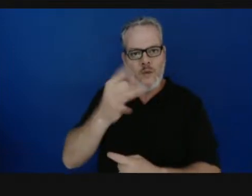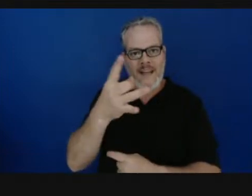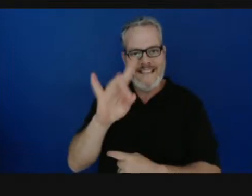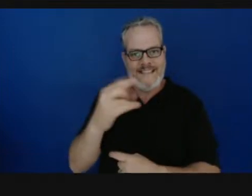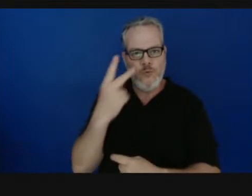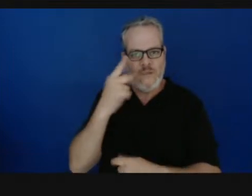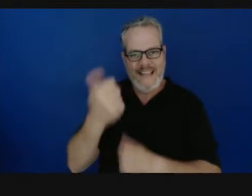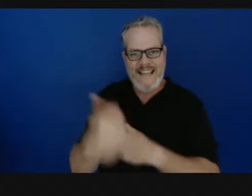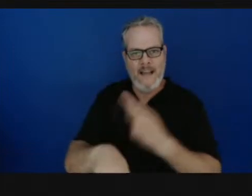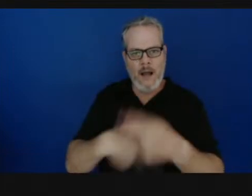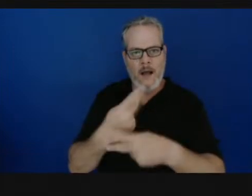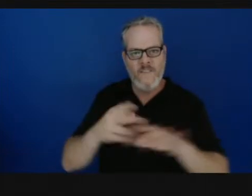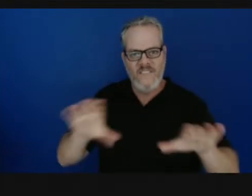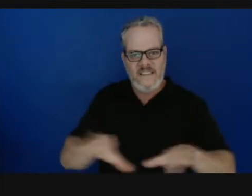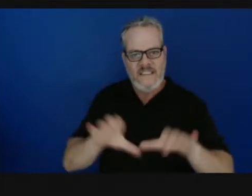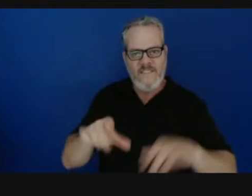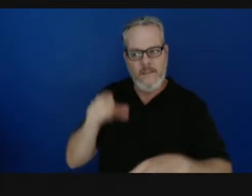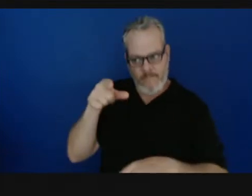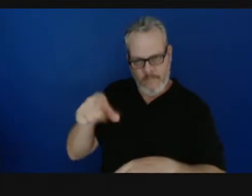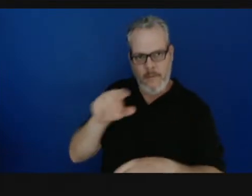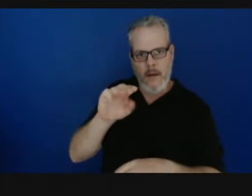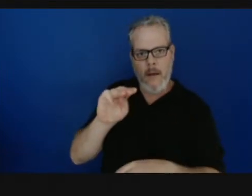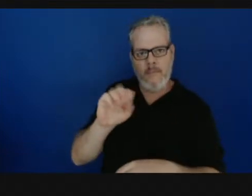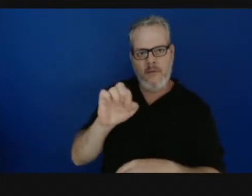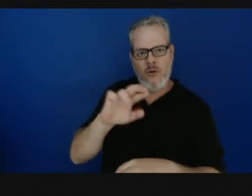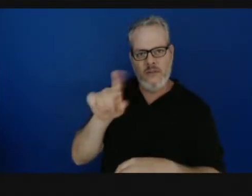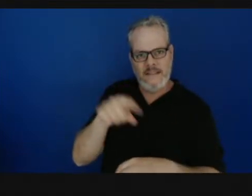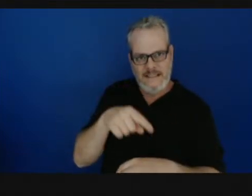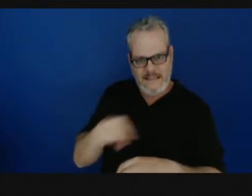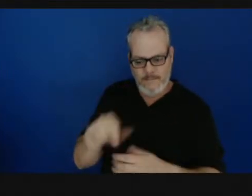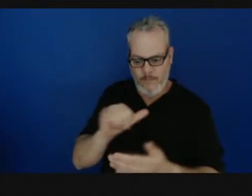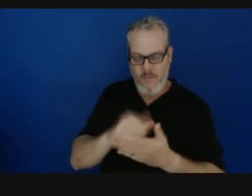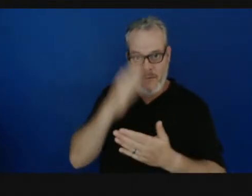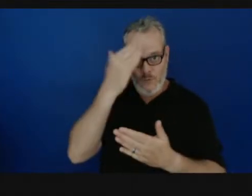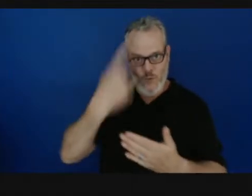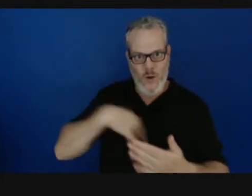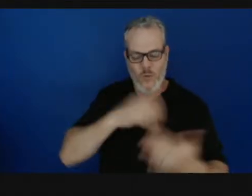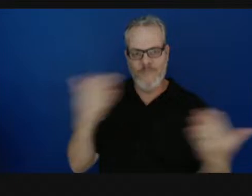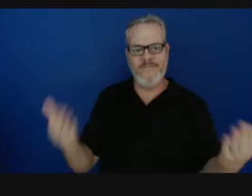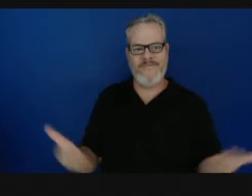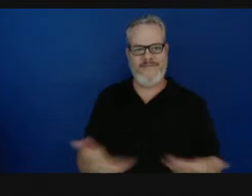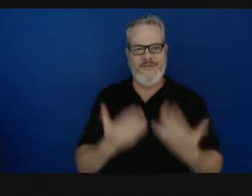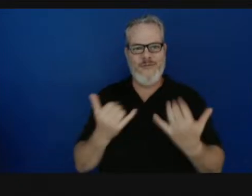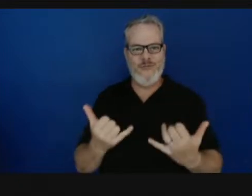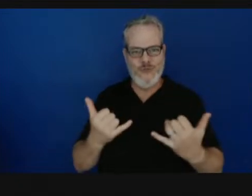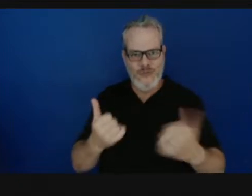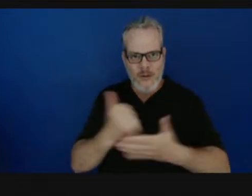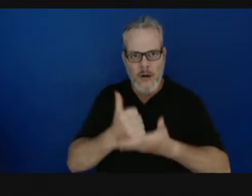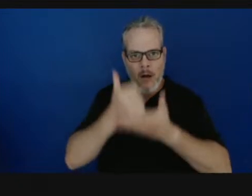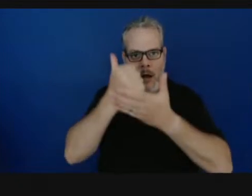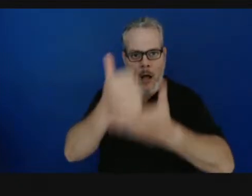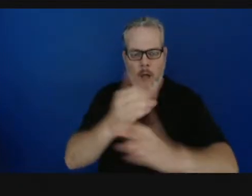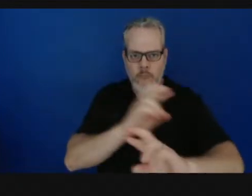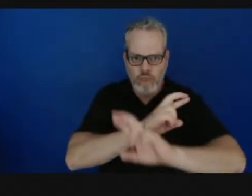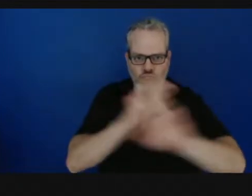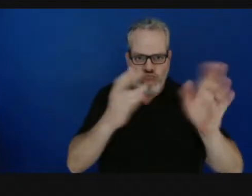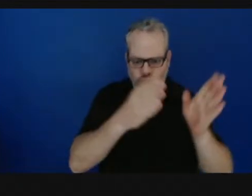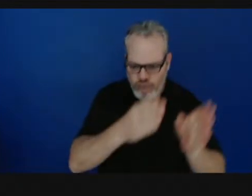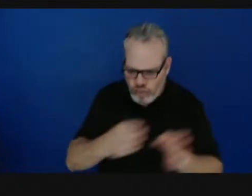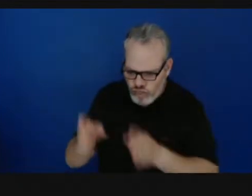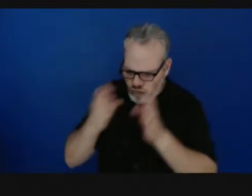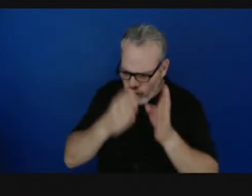know, that is why we are here, our mission is to help improve preparedness and response through volcano